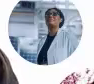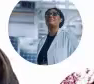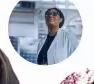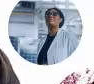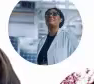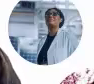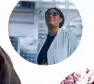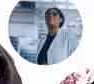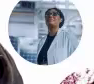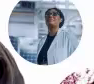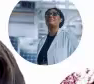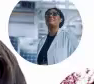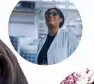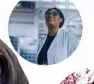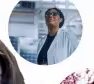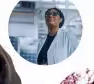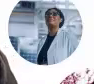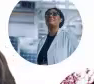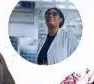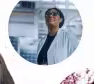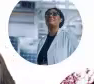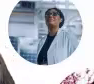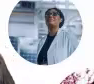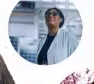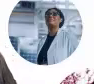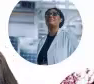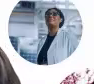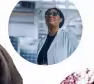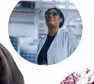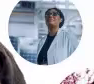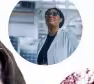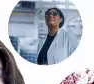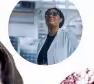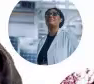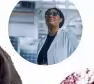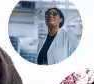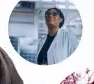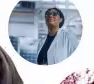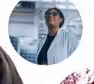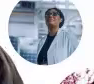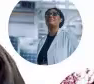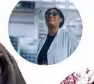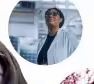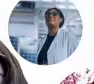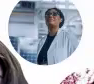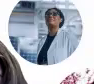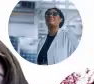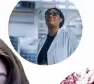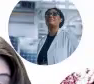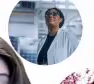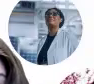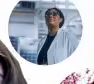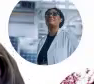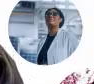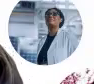minute to complete it to share your feedback. Next slide. One final logistical piece,